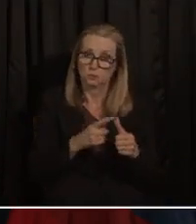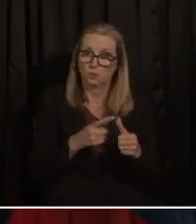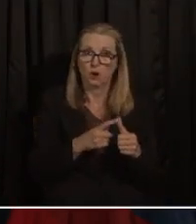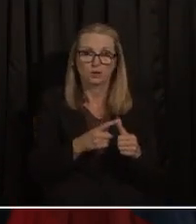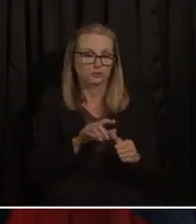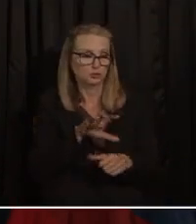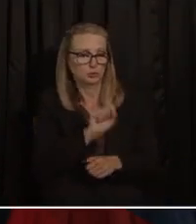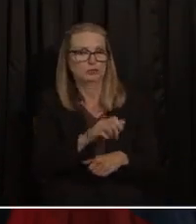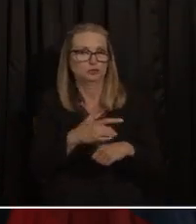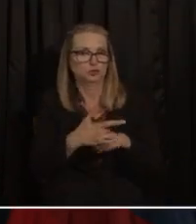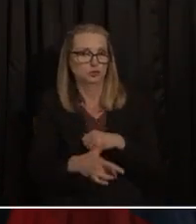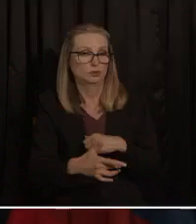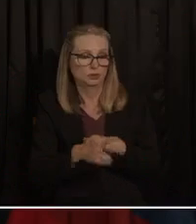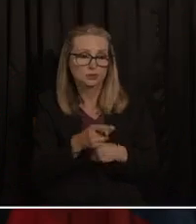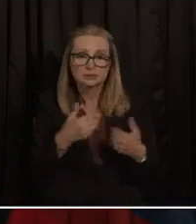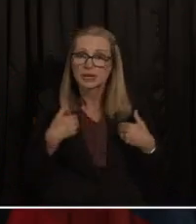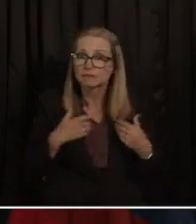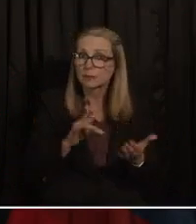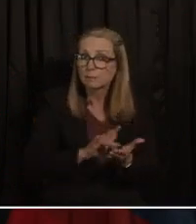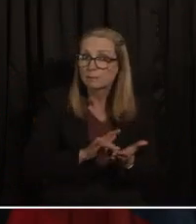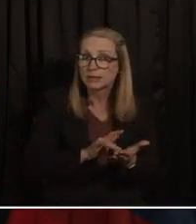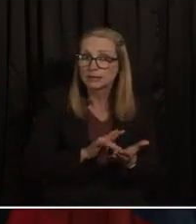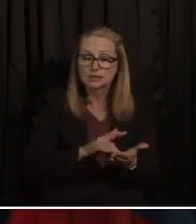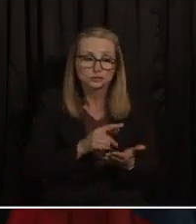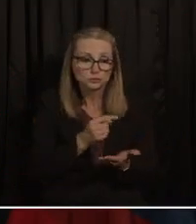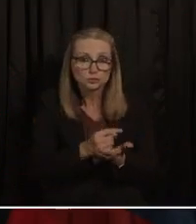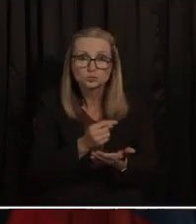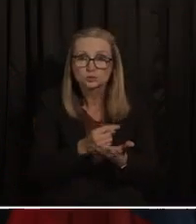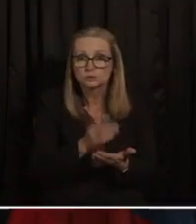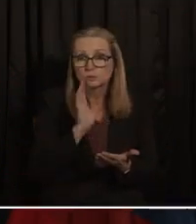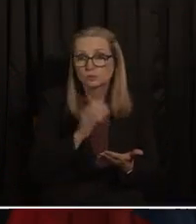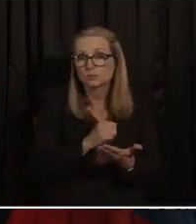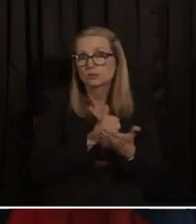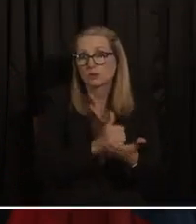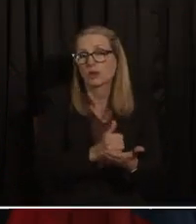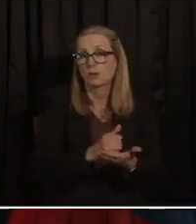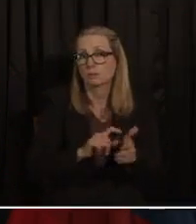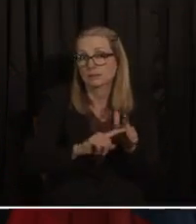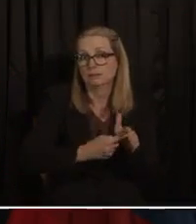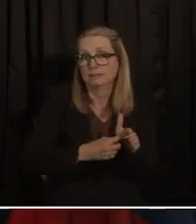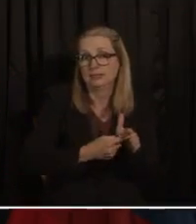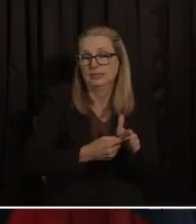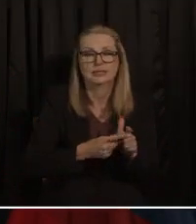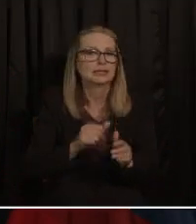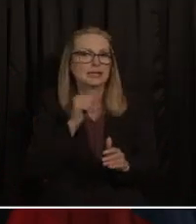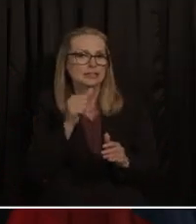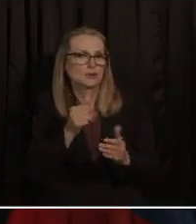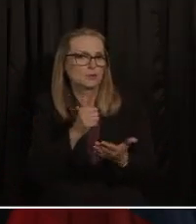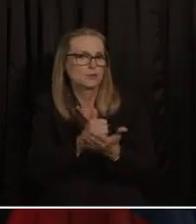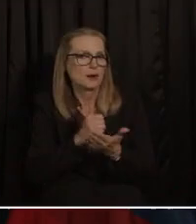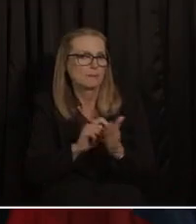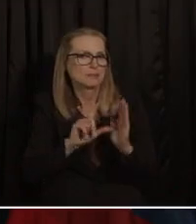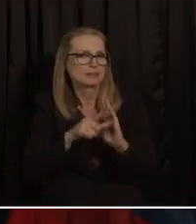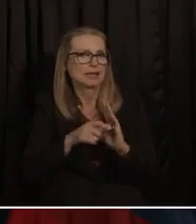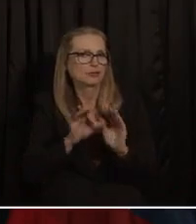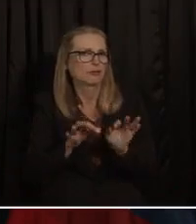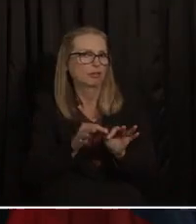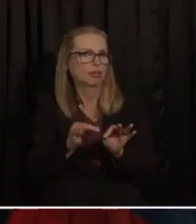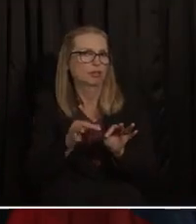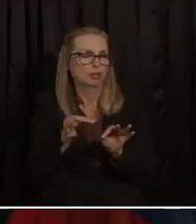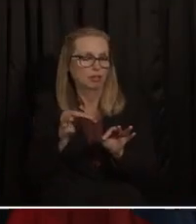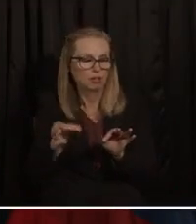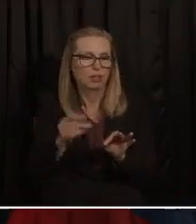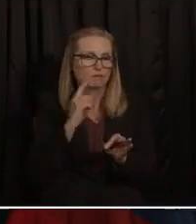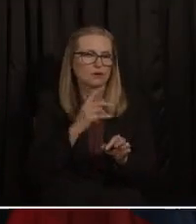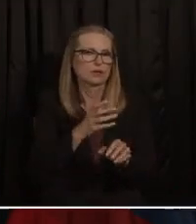you. There are treatments available to you early in the diagnosis that are not effective later on if you wait to see whether you